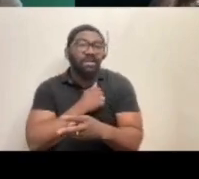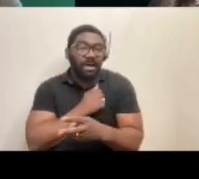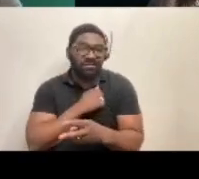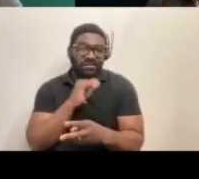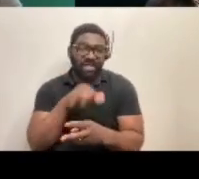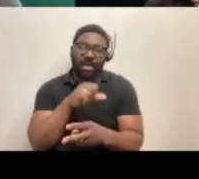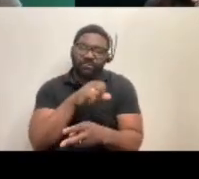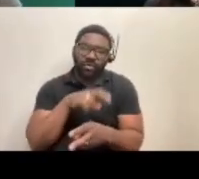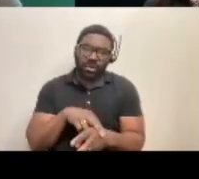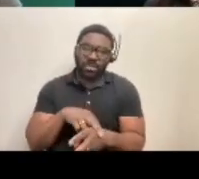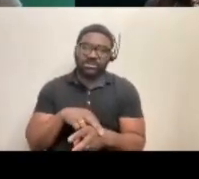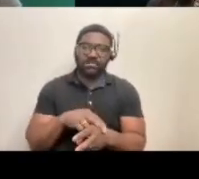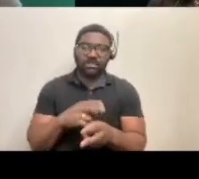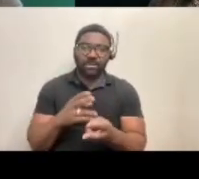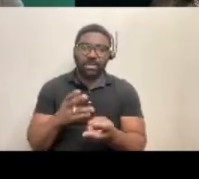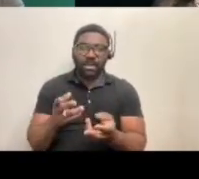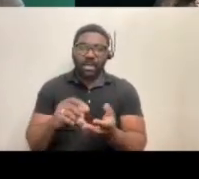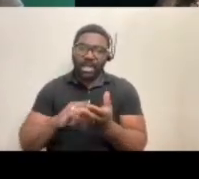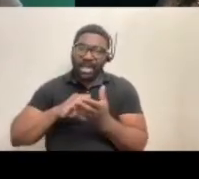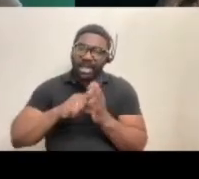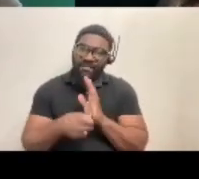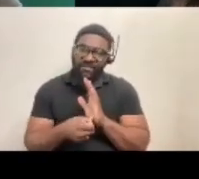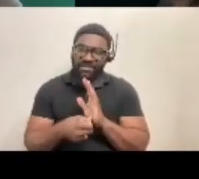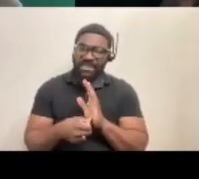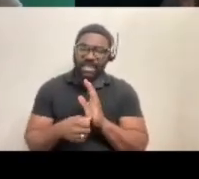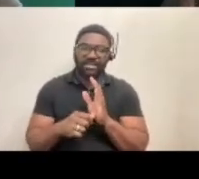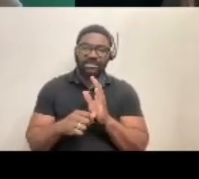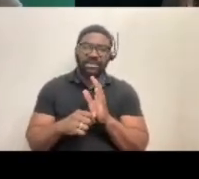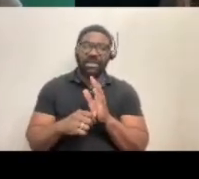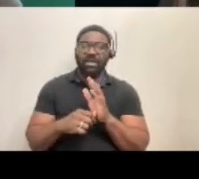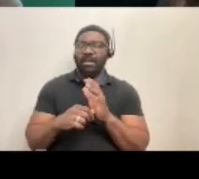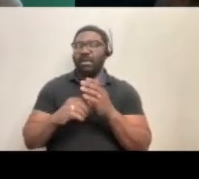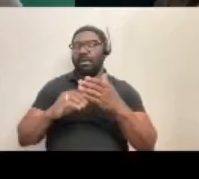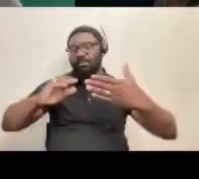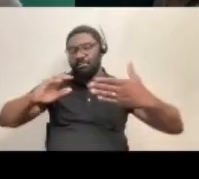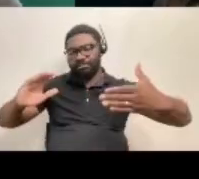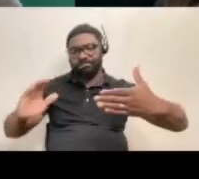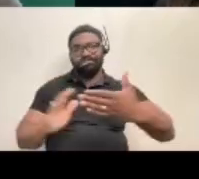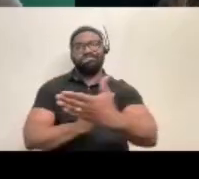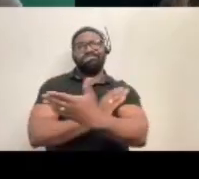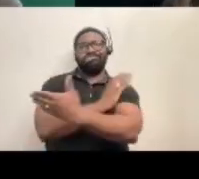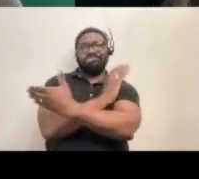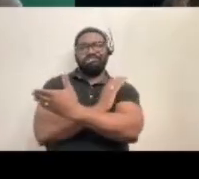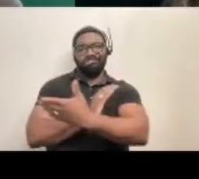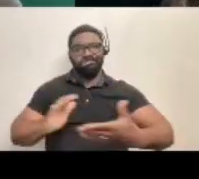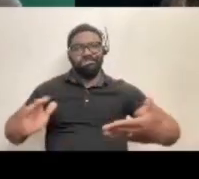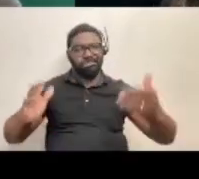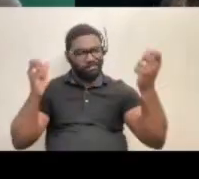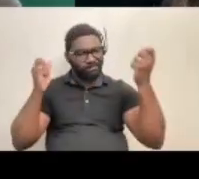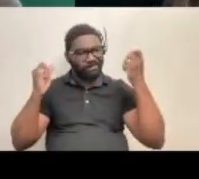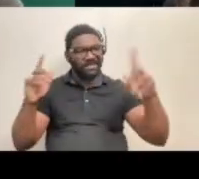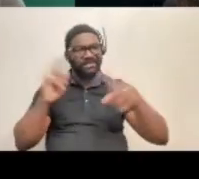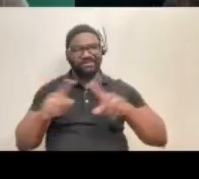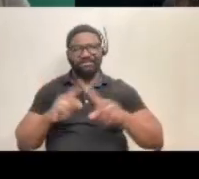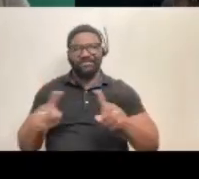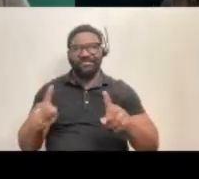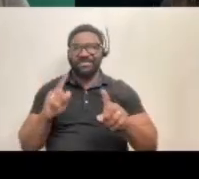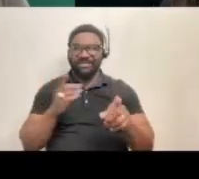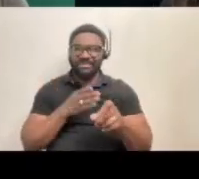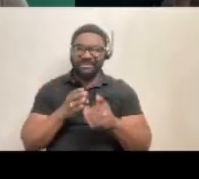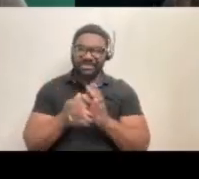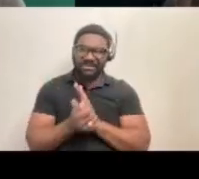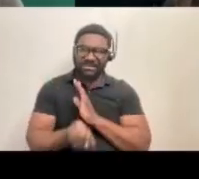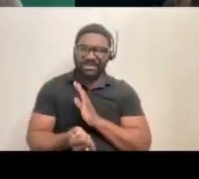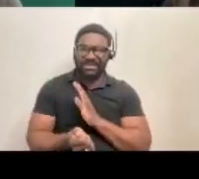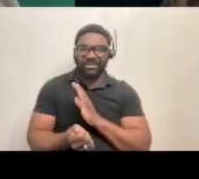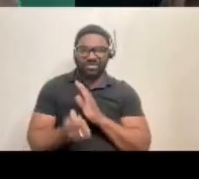really emphasizing the wide range of skills that somebody builds doing this work. And